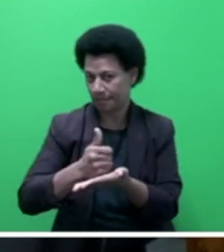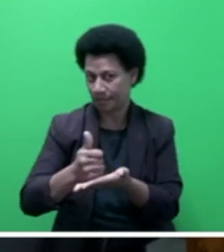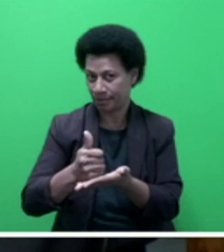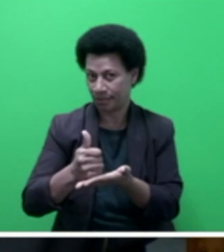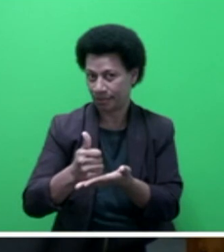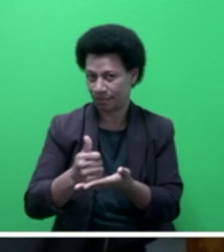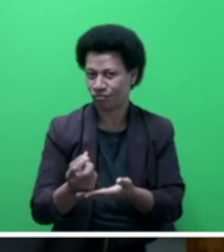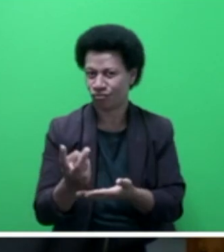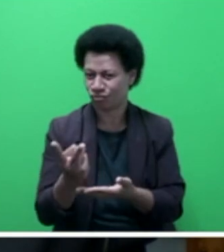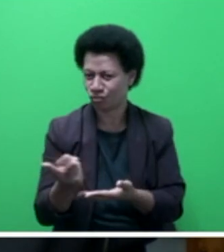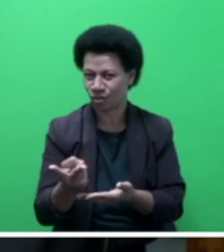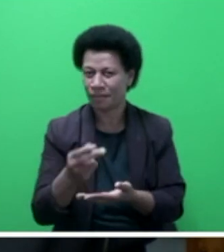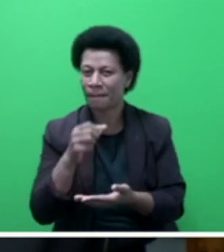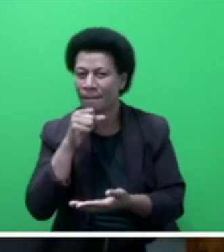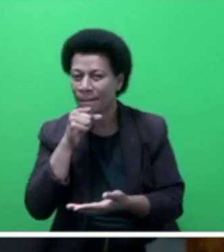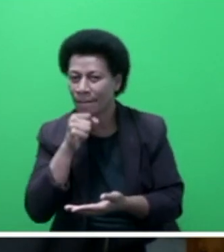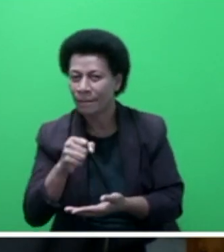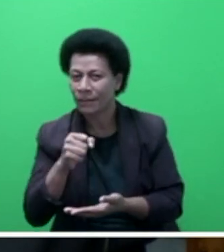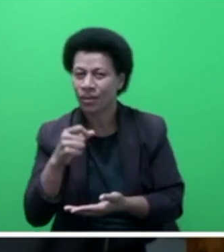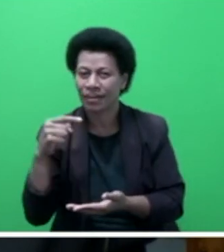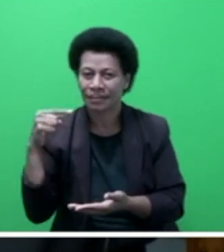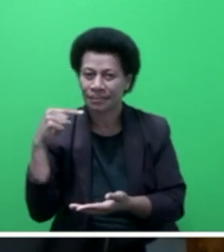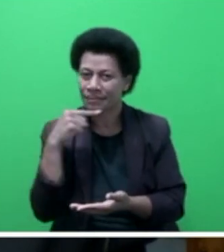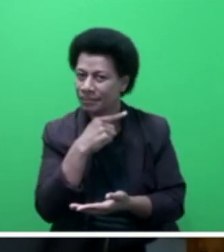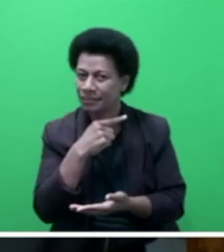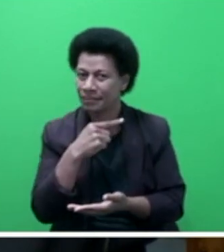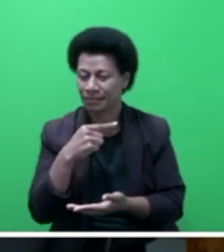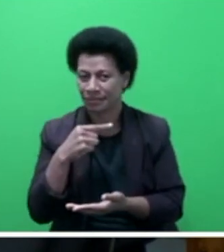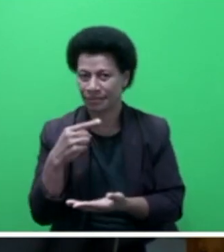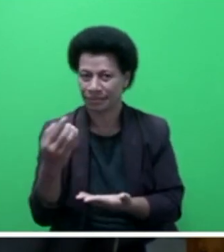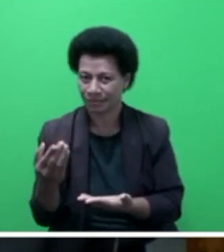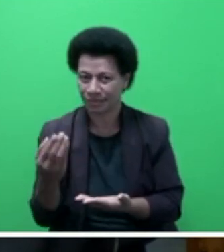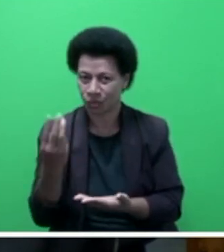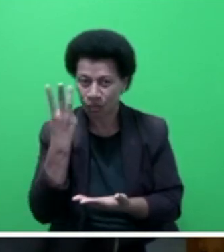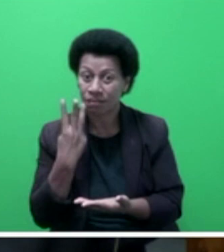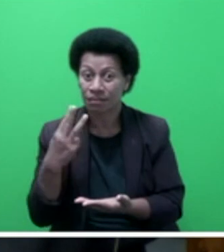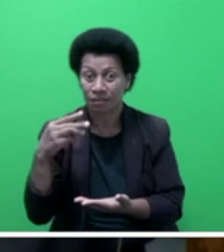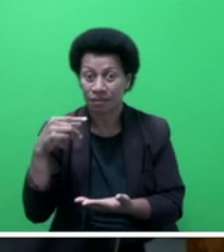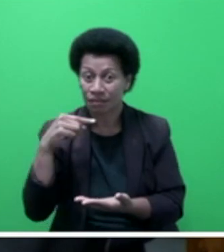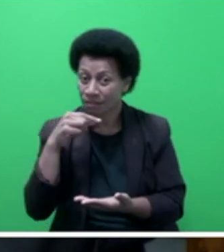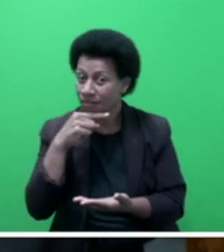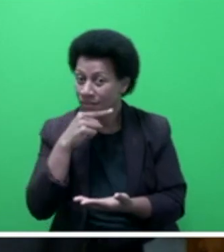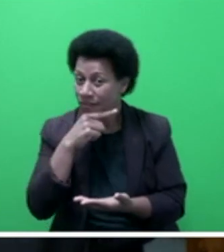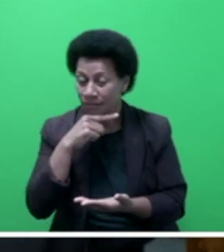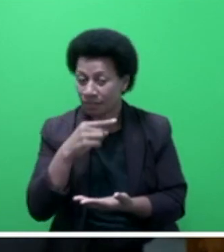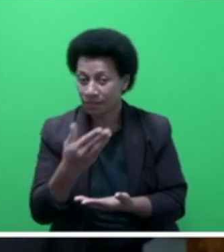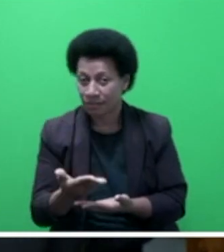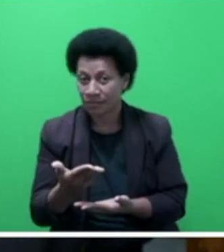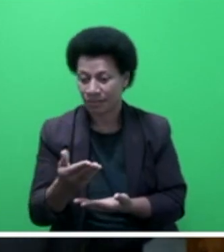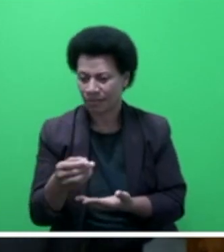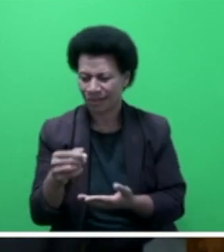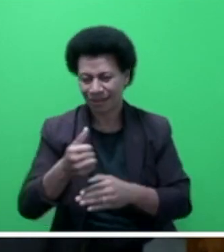two sexes when it comes to victims of gender-based violence, and why we as a government and as a